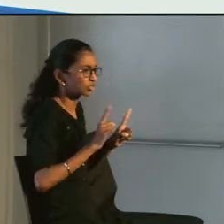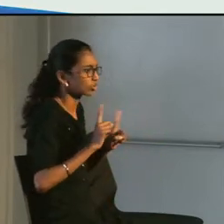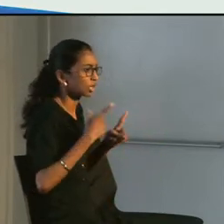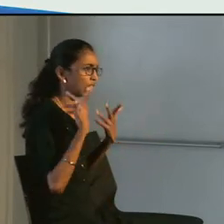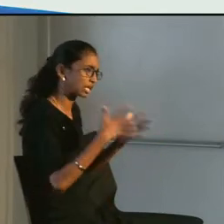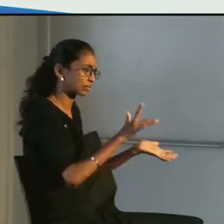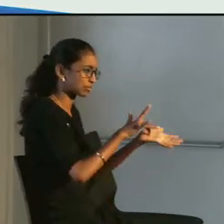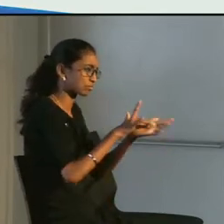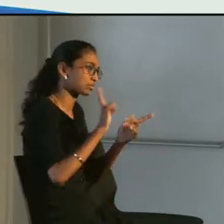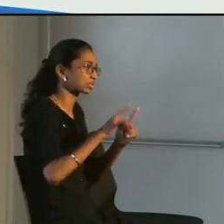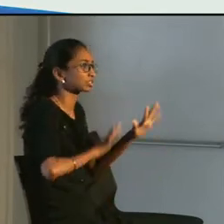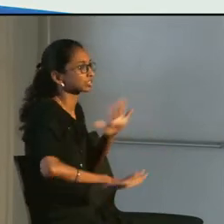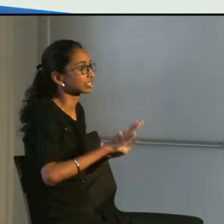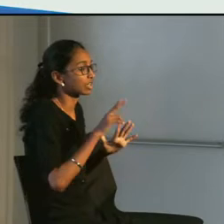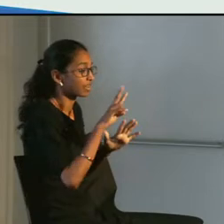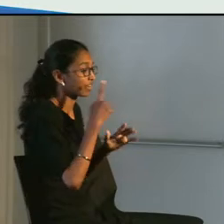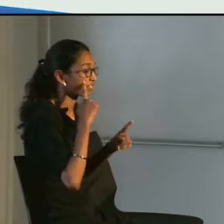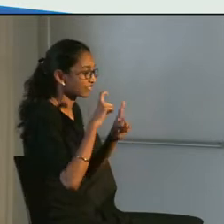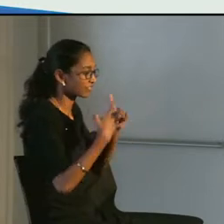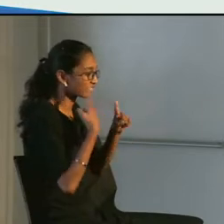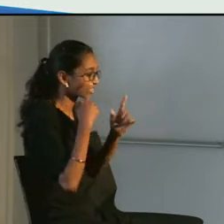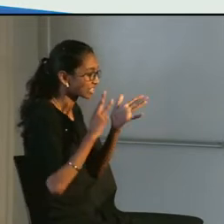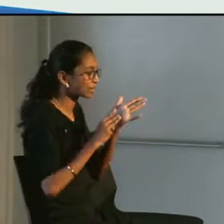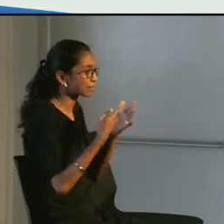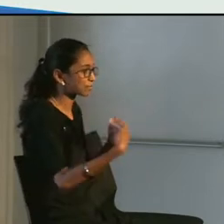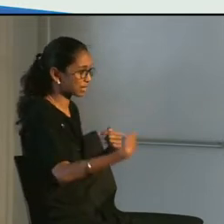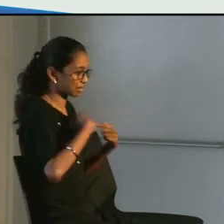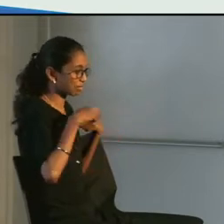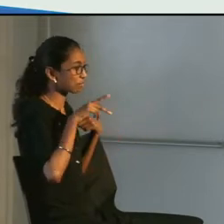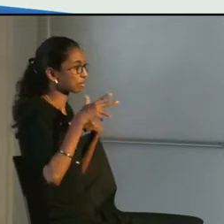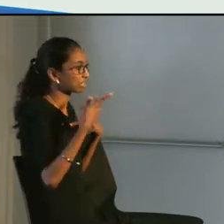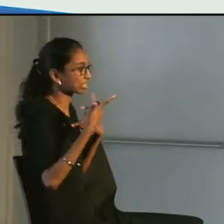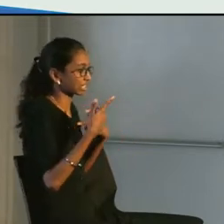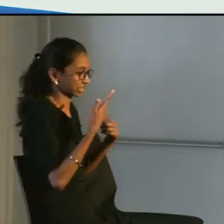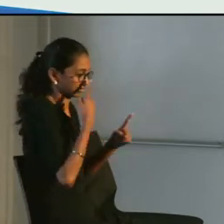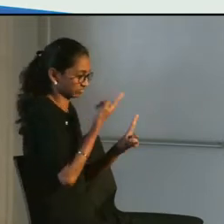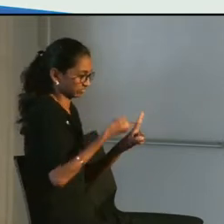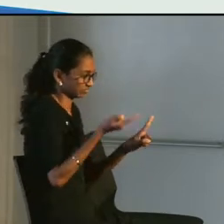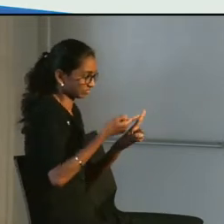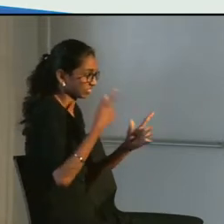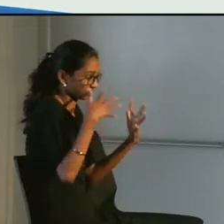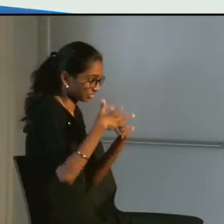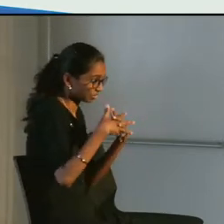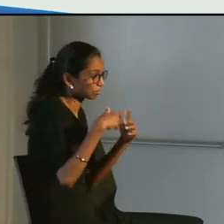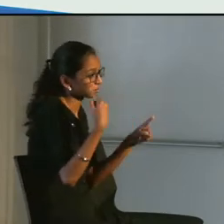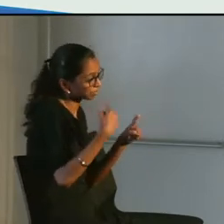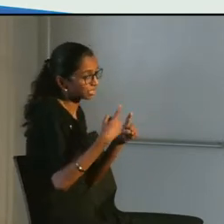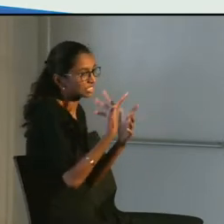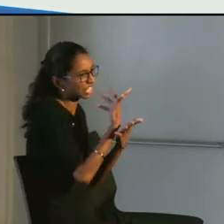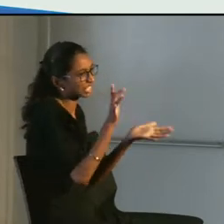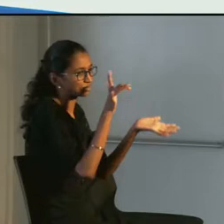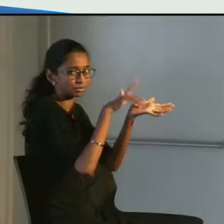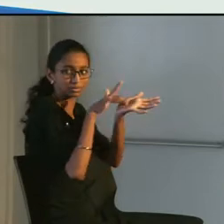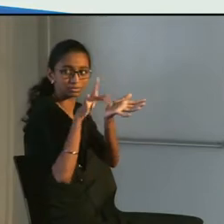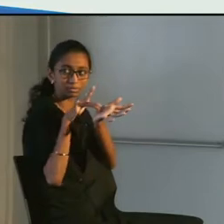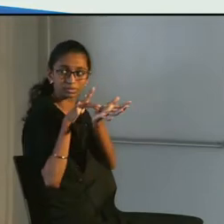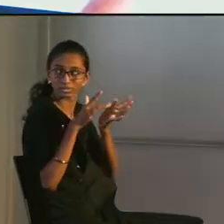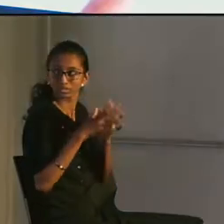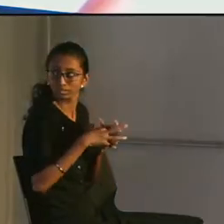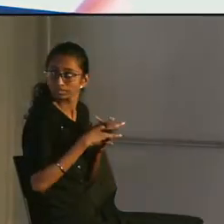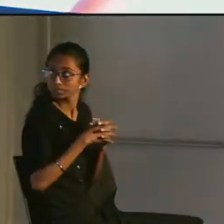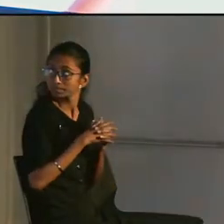And what role does victim blame play in justifying violence against women and non-binary persons everywhere?